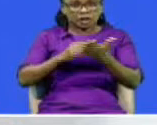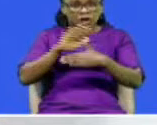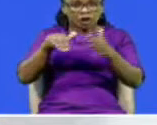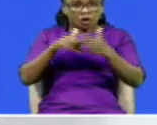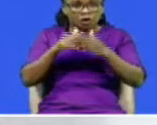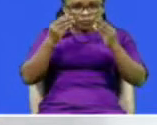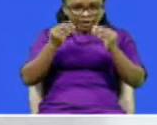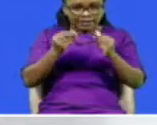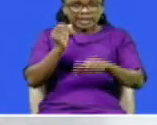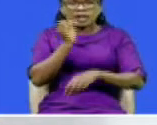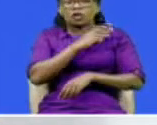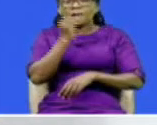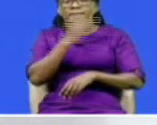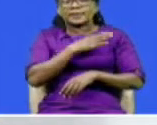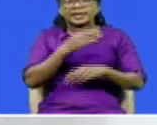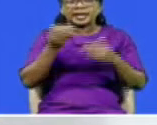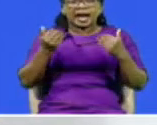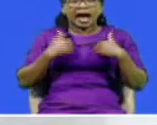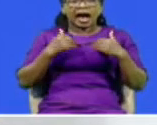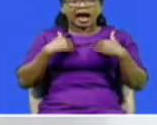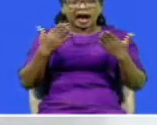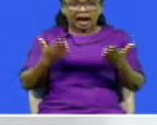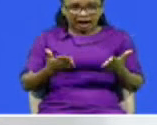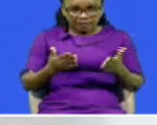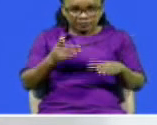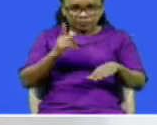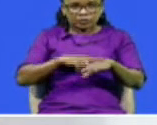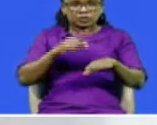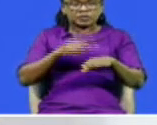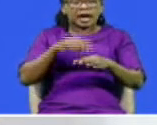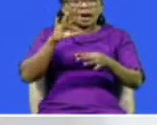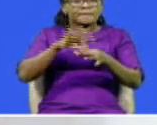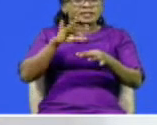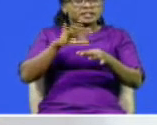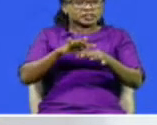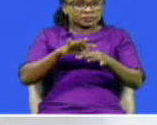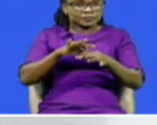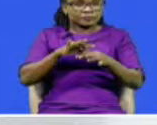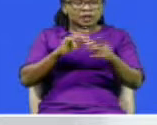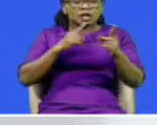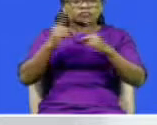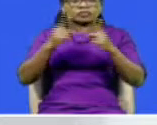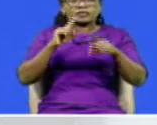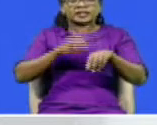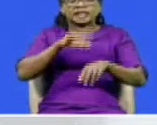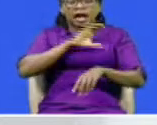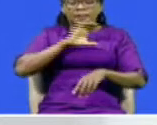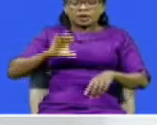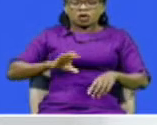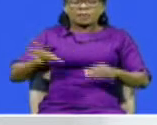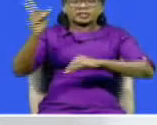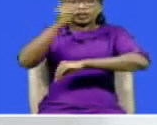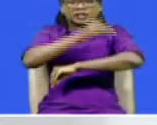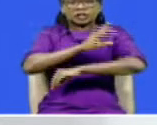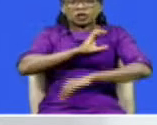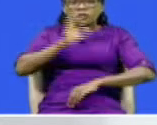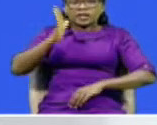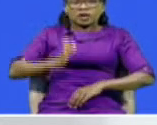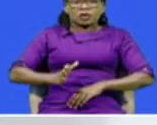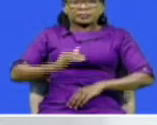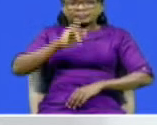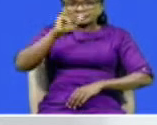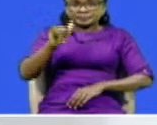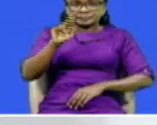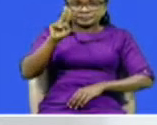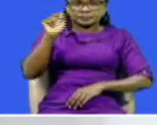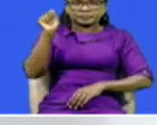address complaints that could arise at any point during next week's polls. Speaking during the commission's daily briefing, Commissioners Justice